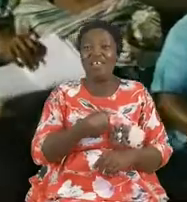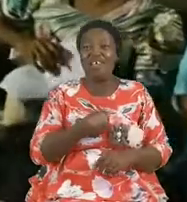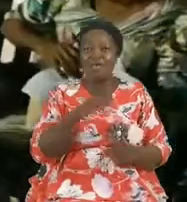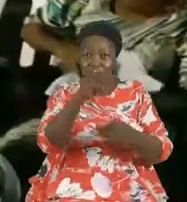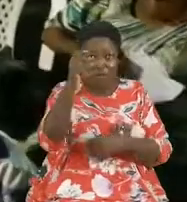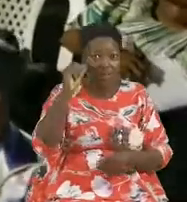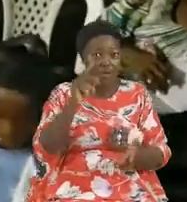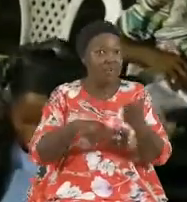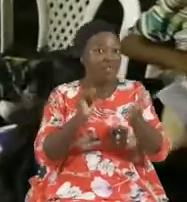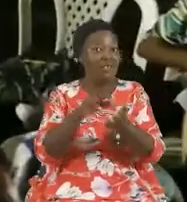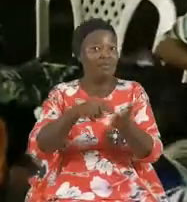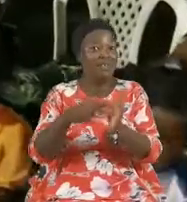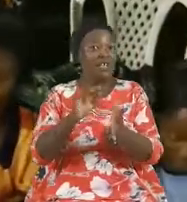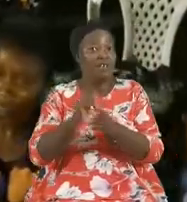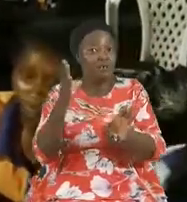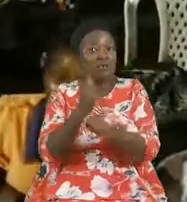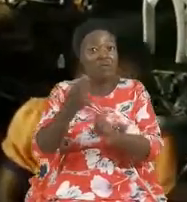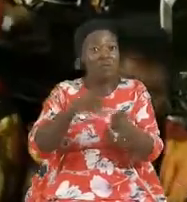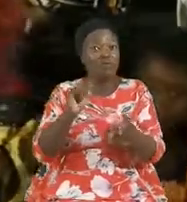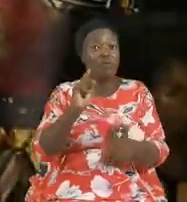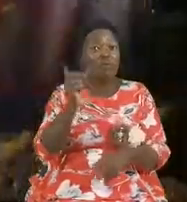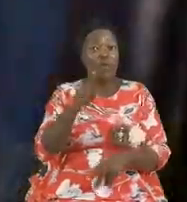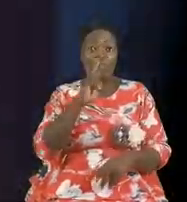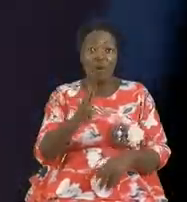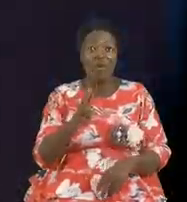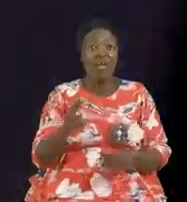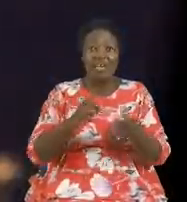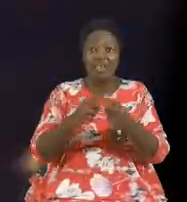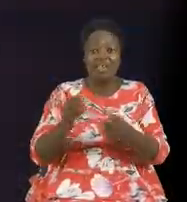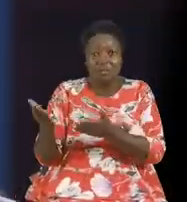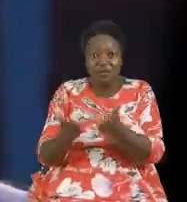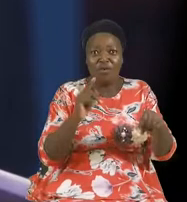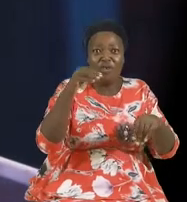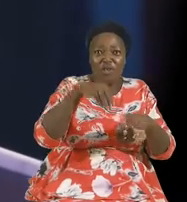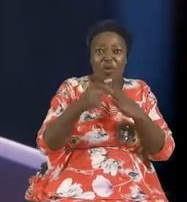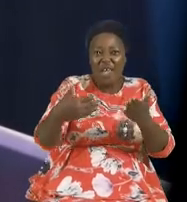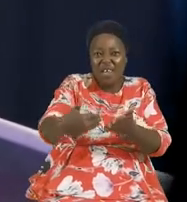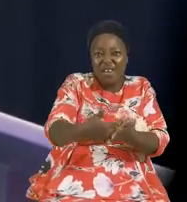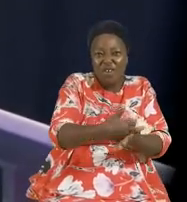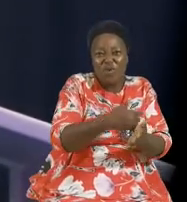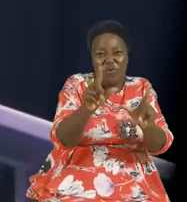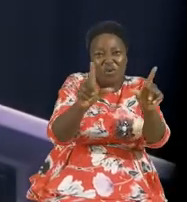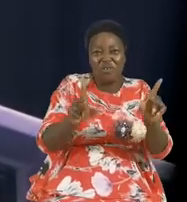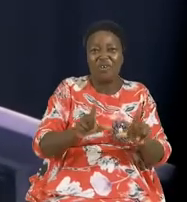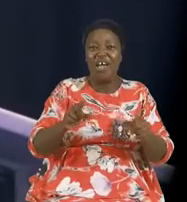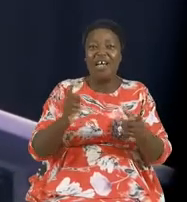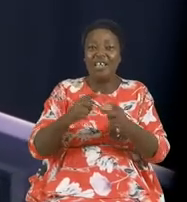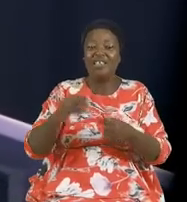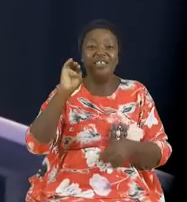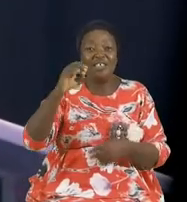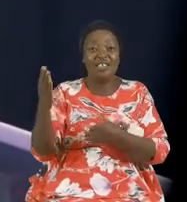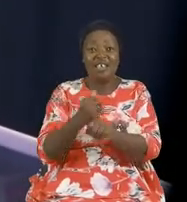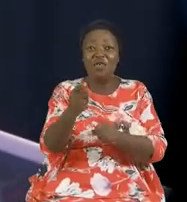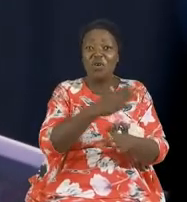of darkness, and he has translated me. You understand what that means? He took you from where you were and he brought you